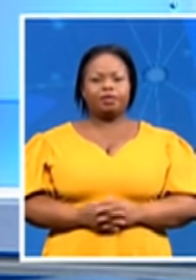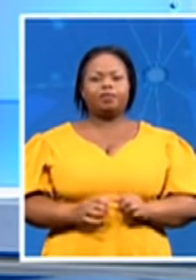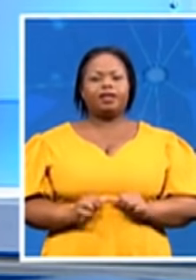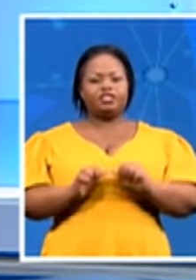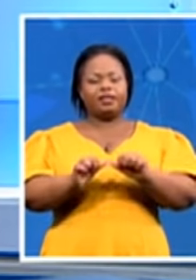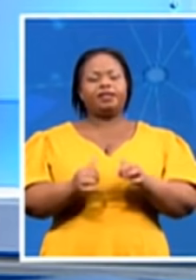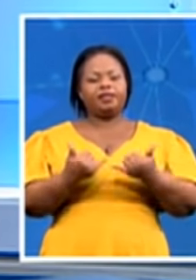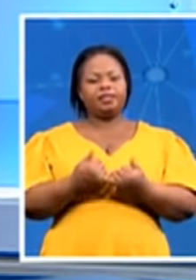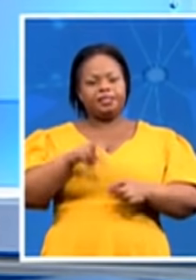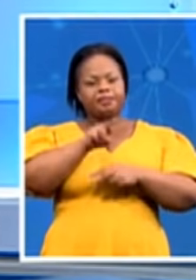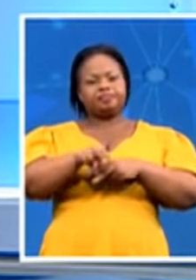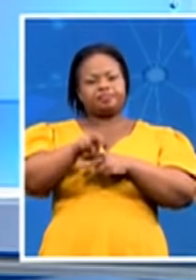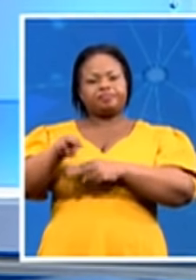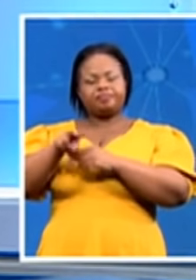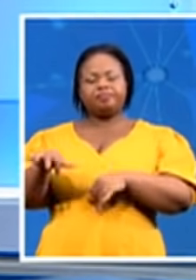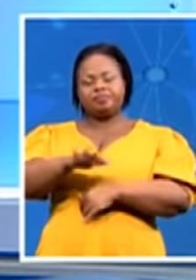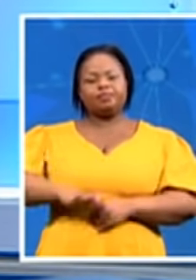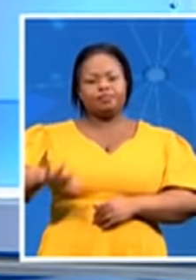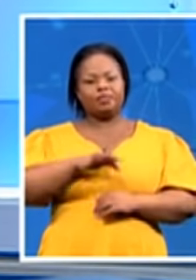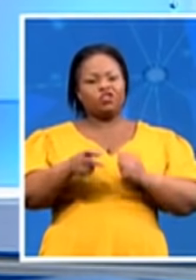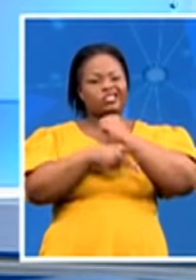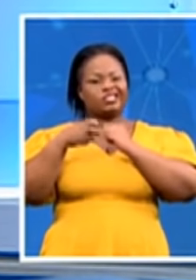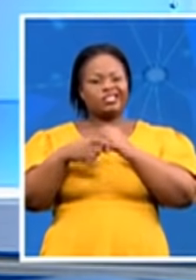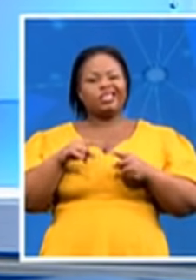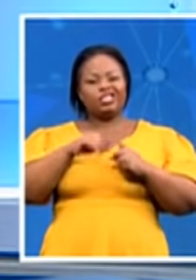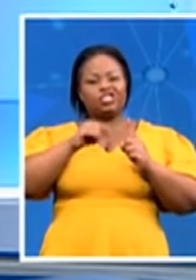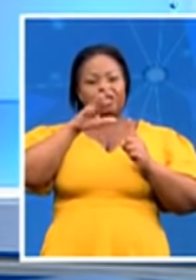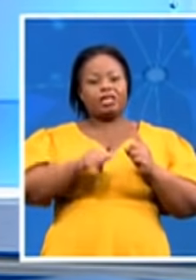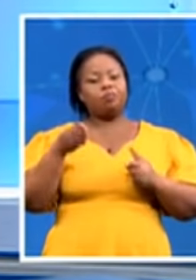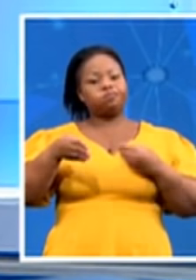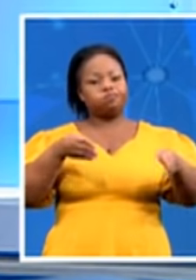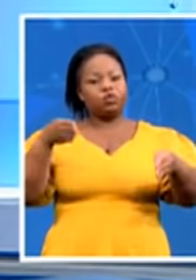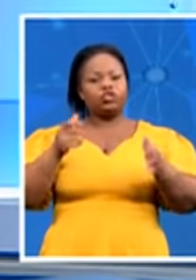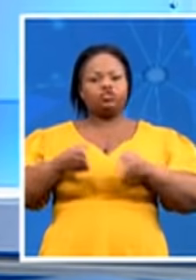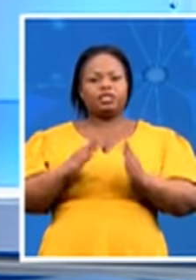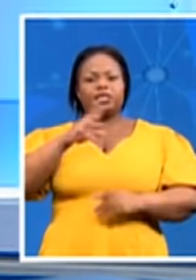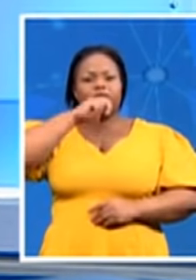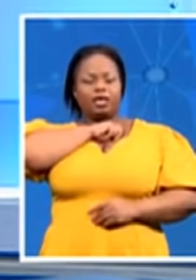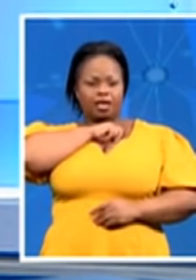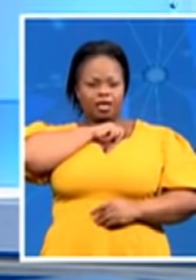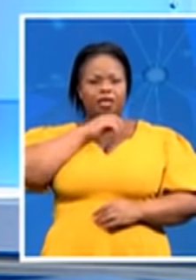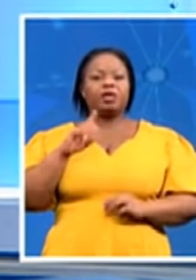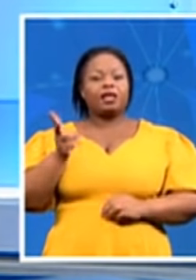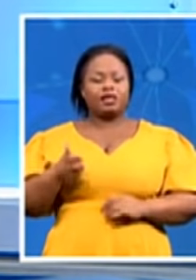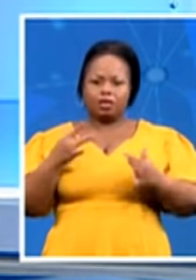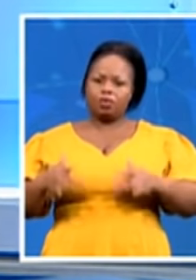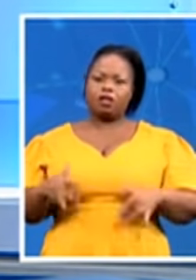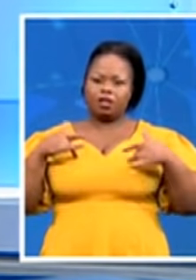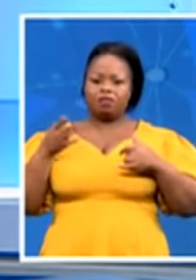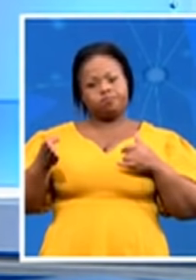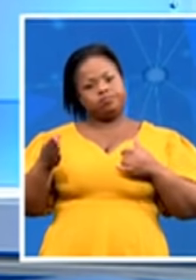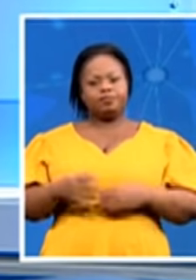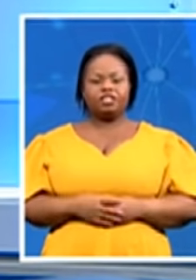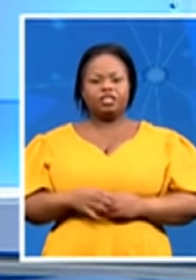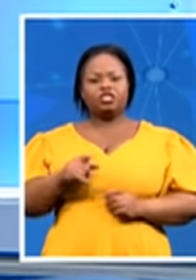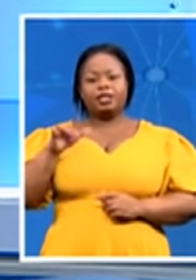Our reporter Jayed-Leigh Paulse has been on the streets of KwaZulu-Natal, and we are live to her right now. Jayed-Leigh, a very good morning to you. Welcome to the agenda.